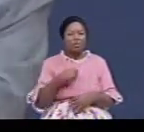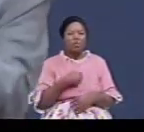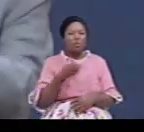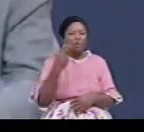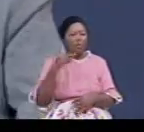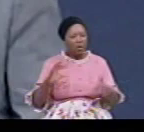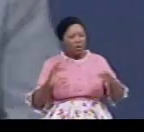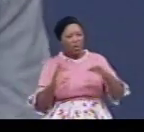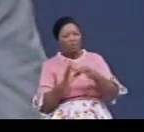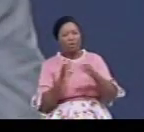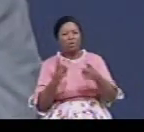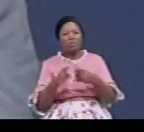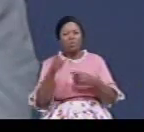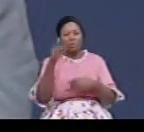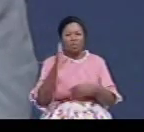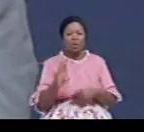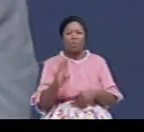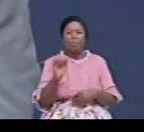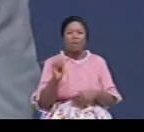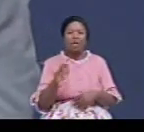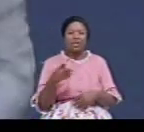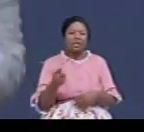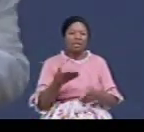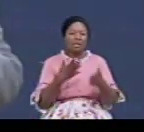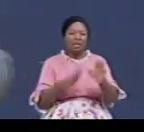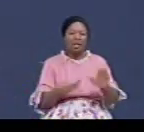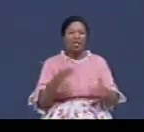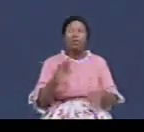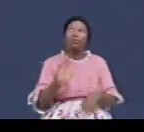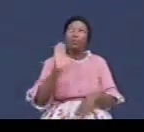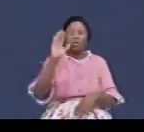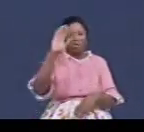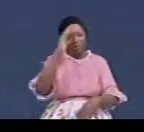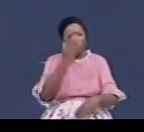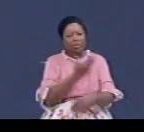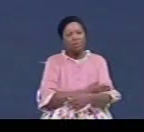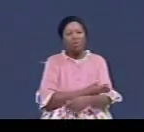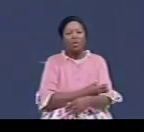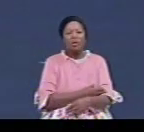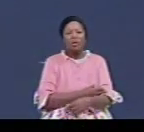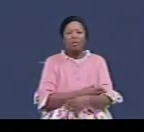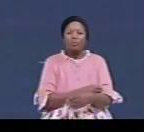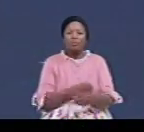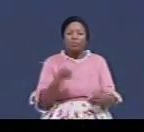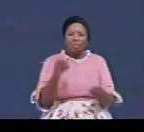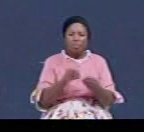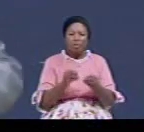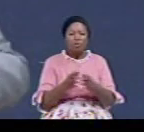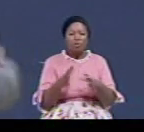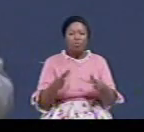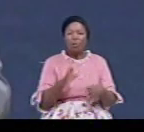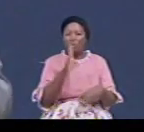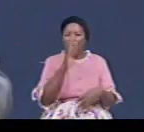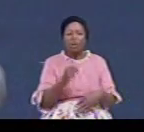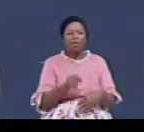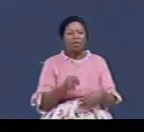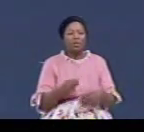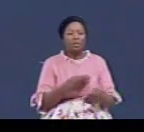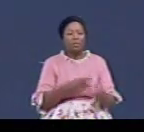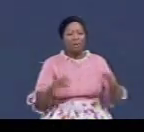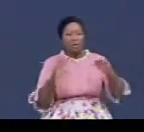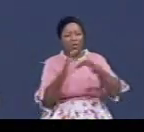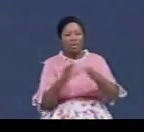to God by the death of his son, much more being reconciled, we shall